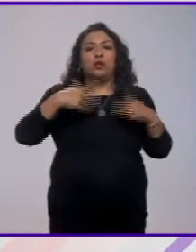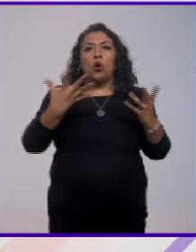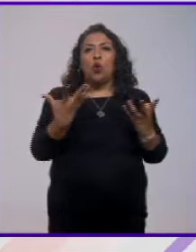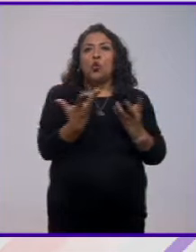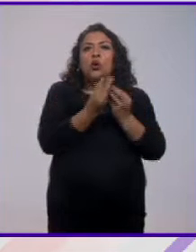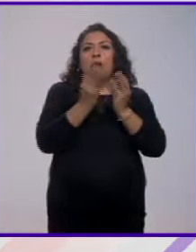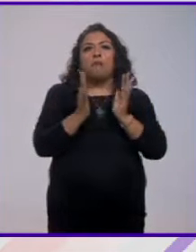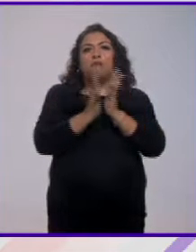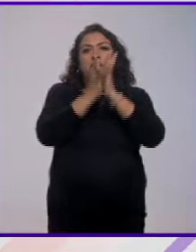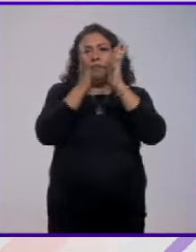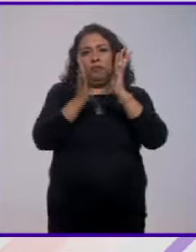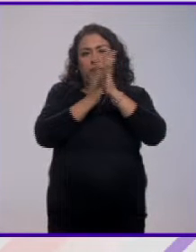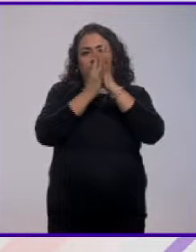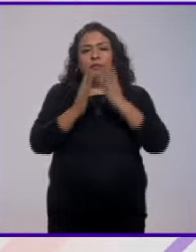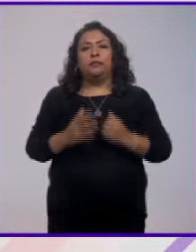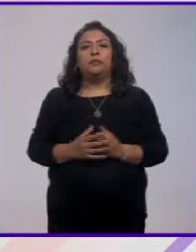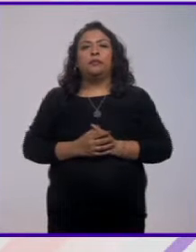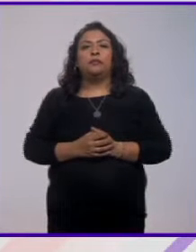involucrarse.